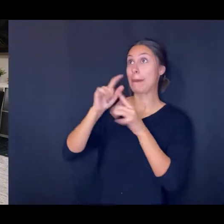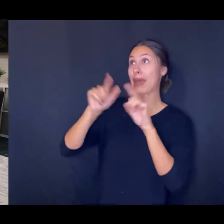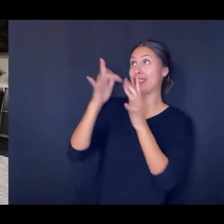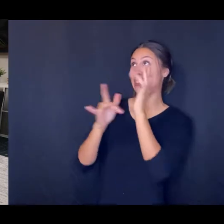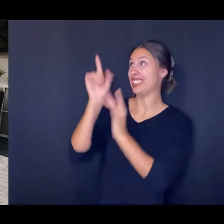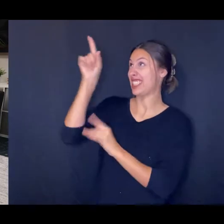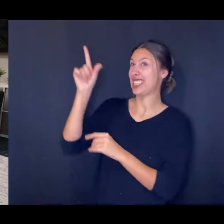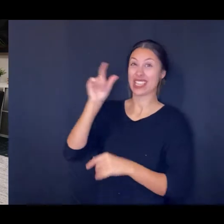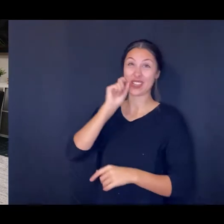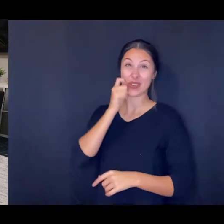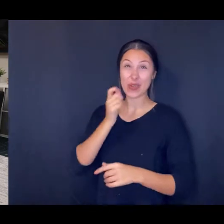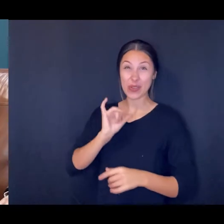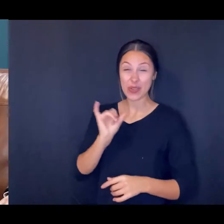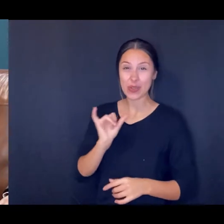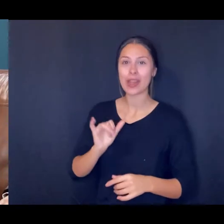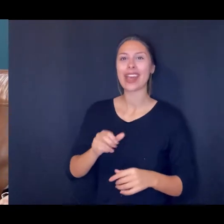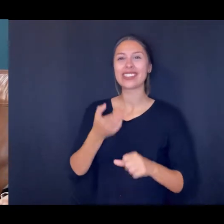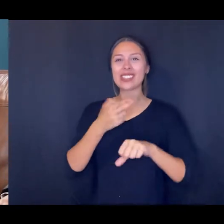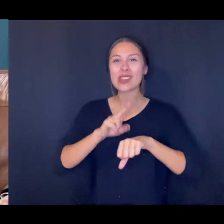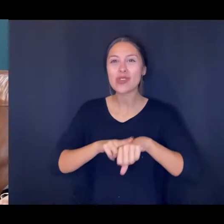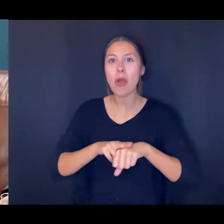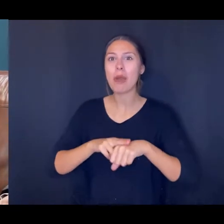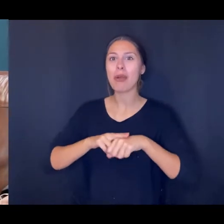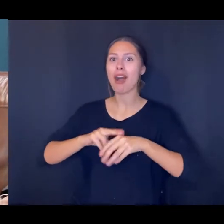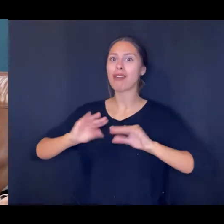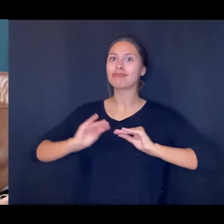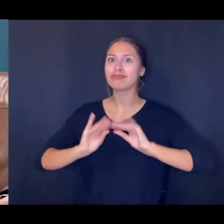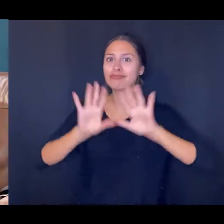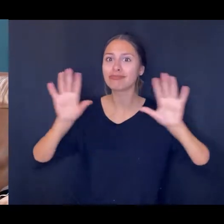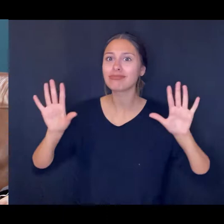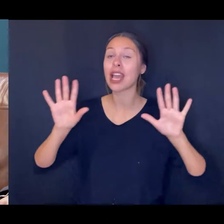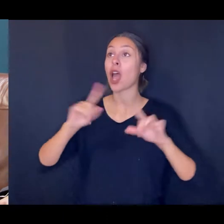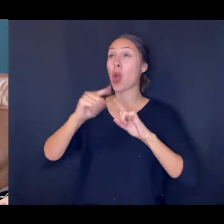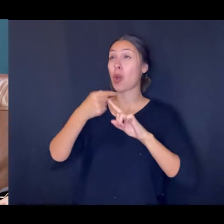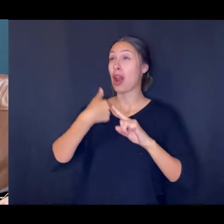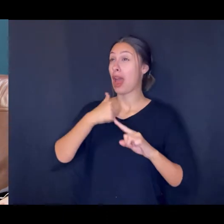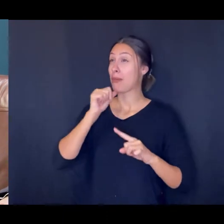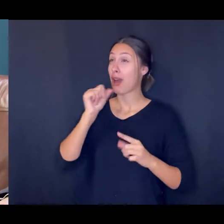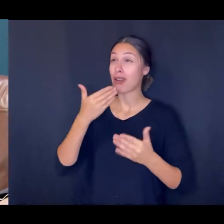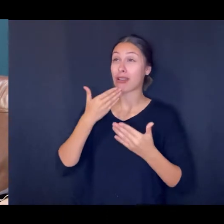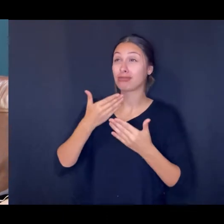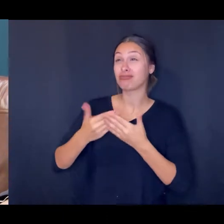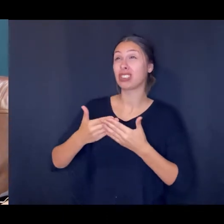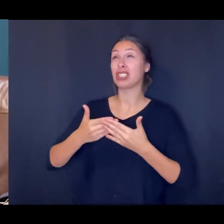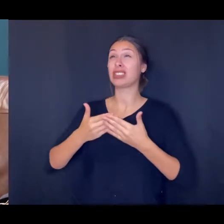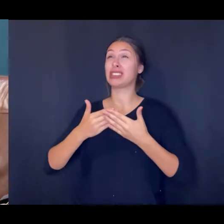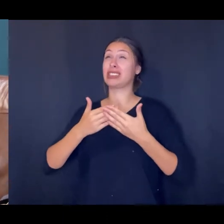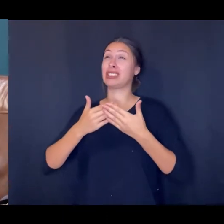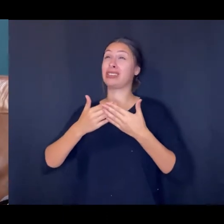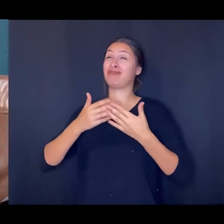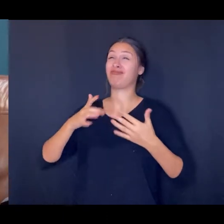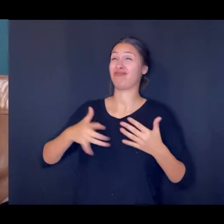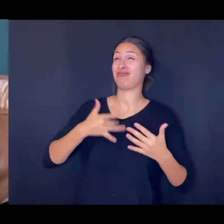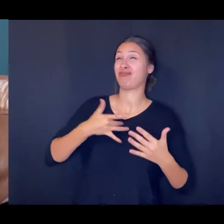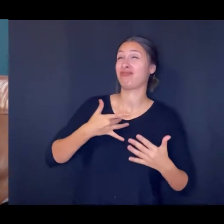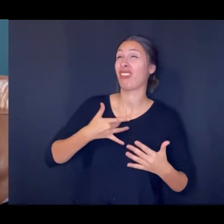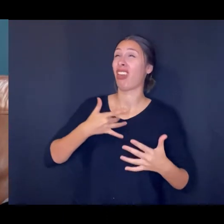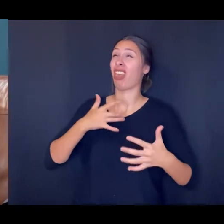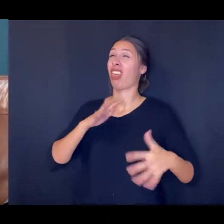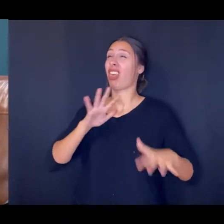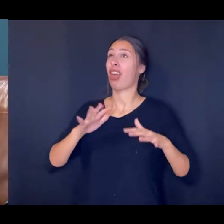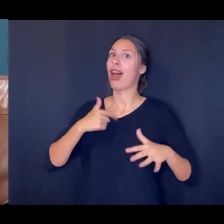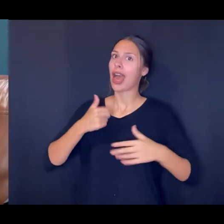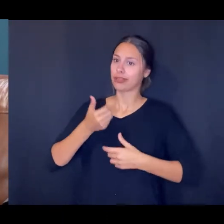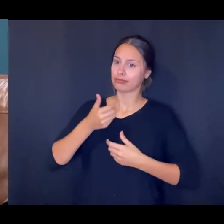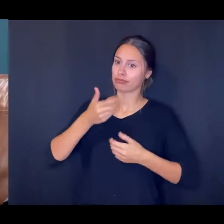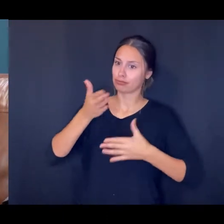and it's, yeah. And it's normal. That's and good. Transparent. And when I'm not in a good mood, I say it, you know? And when I'm not in a good mood or something's not going